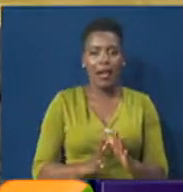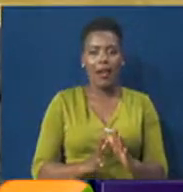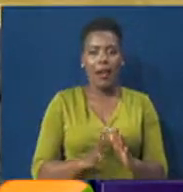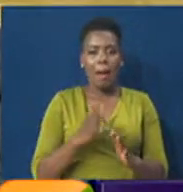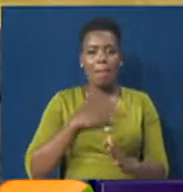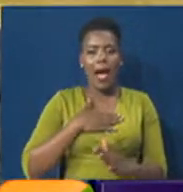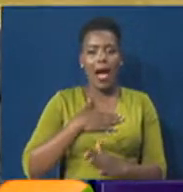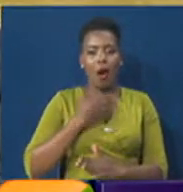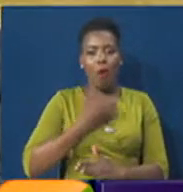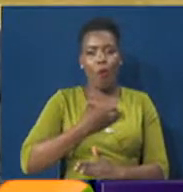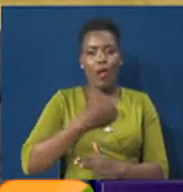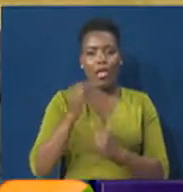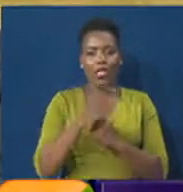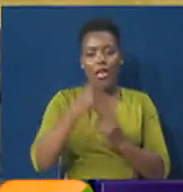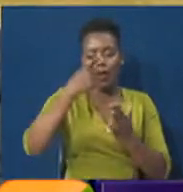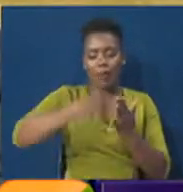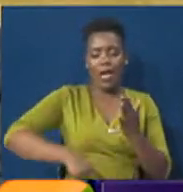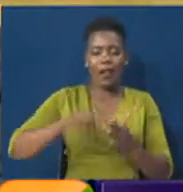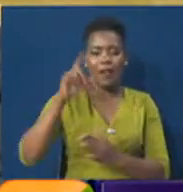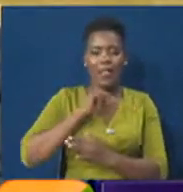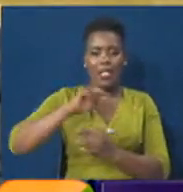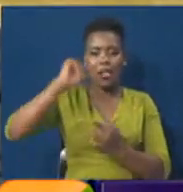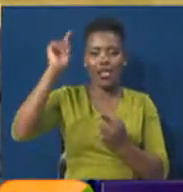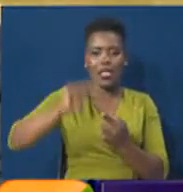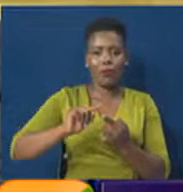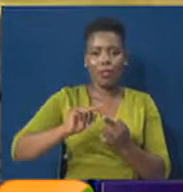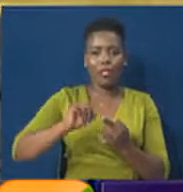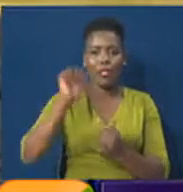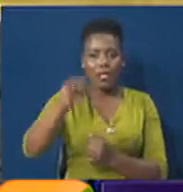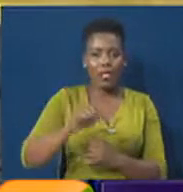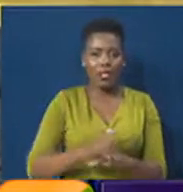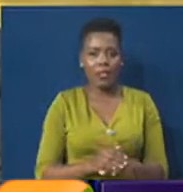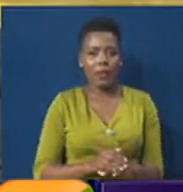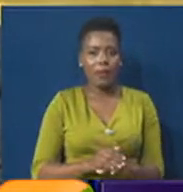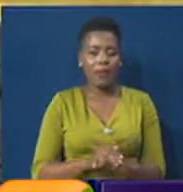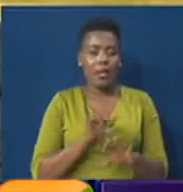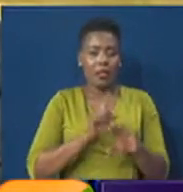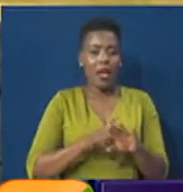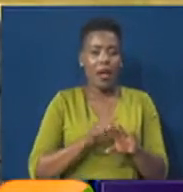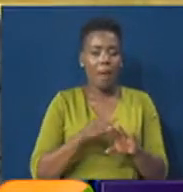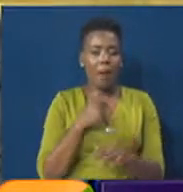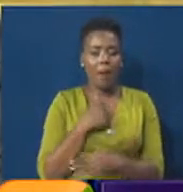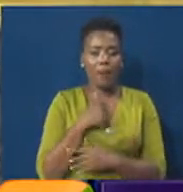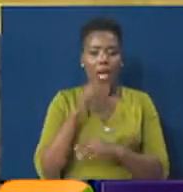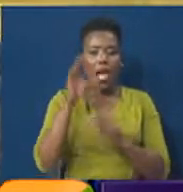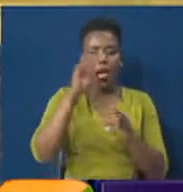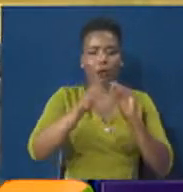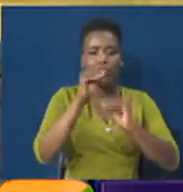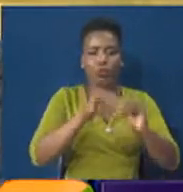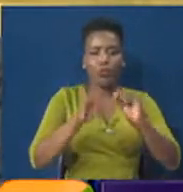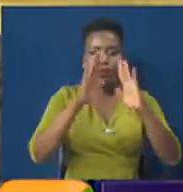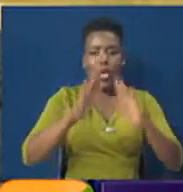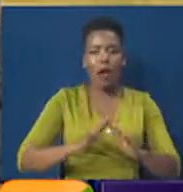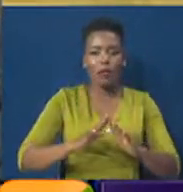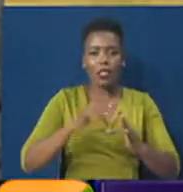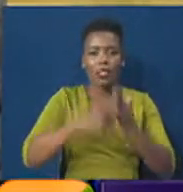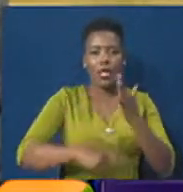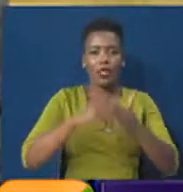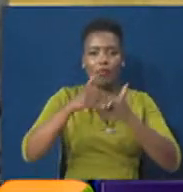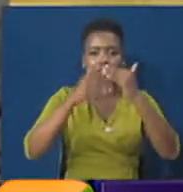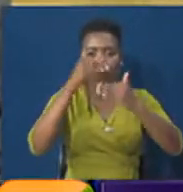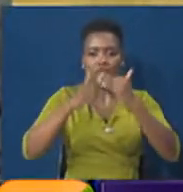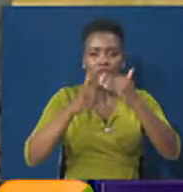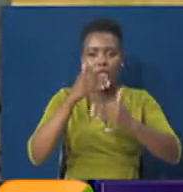my own salary has been deducted. It has reduced significantly as I contribute to this housing tax, amongst